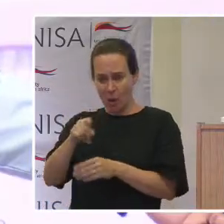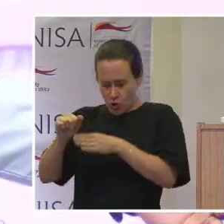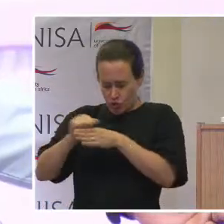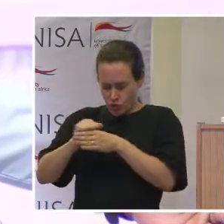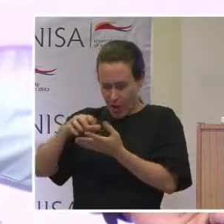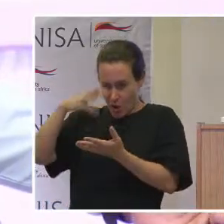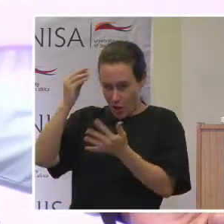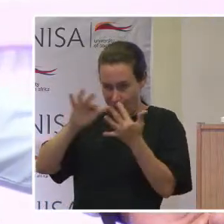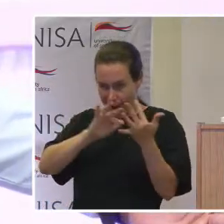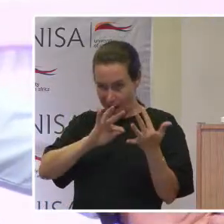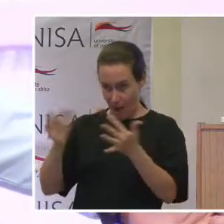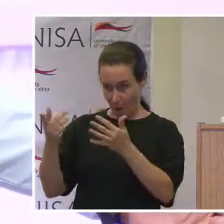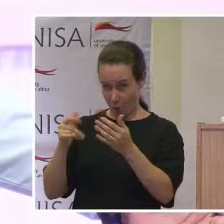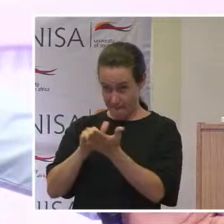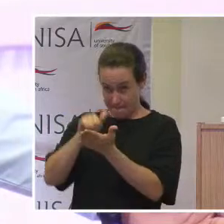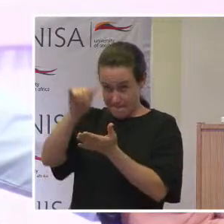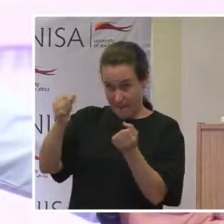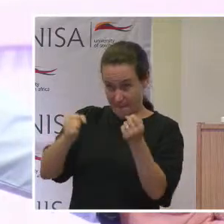the qualification.